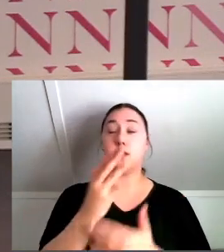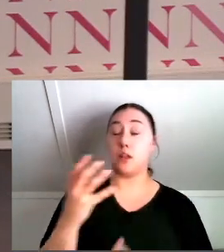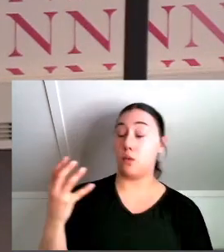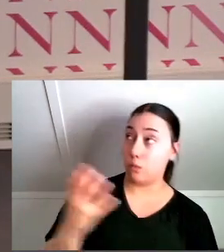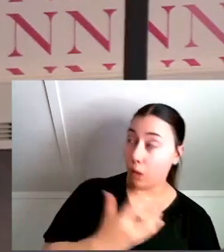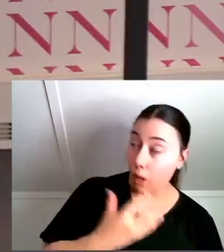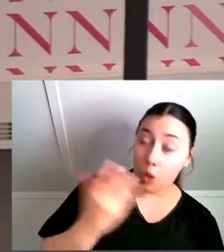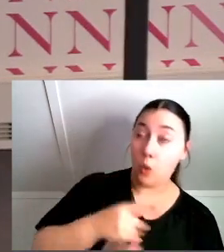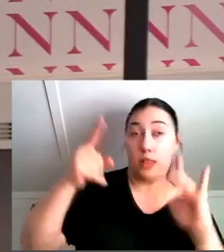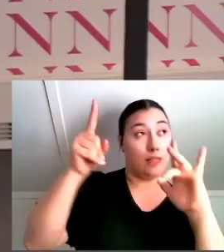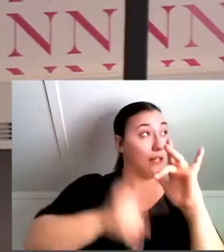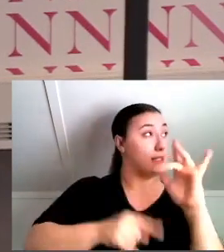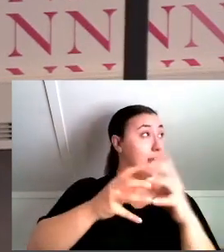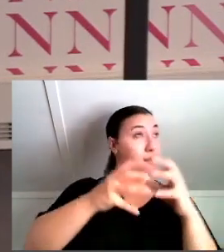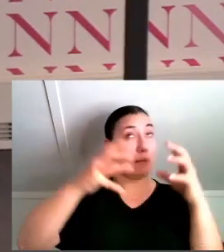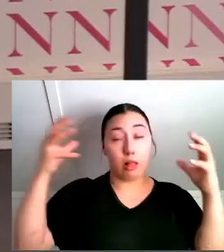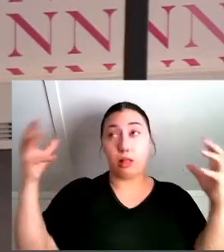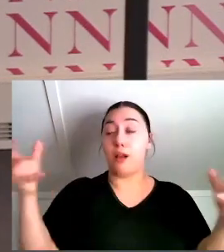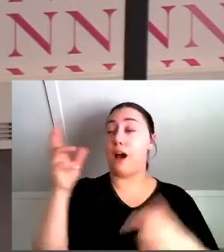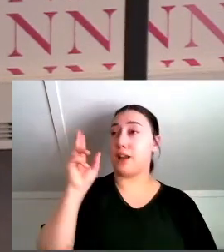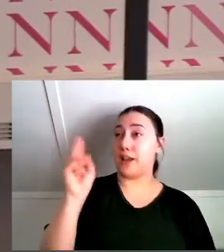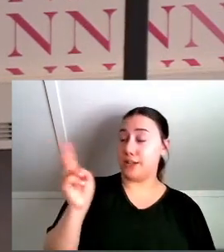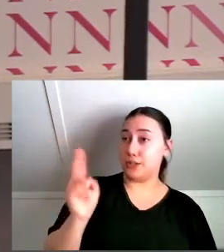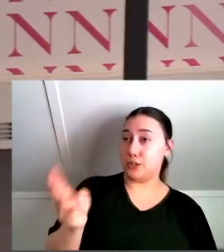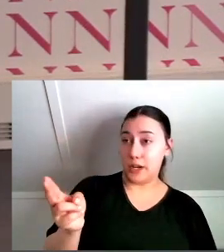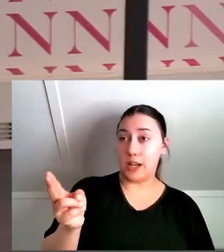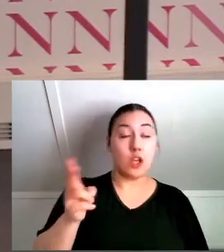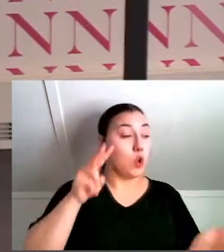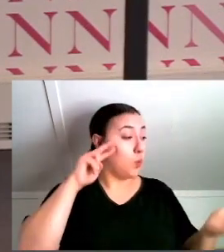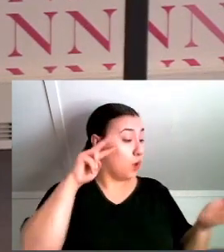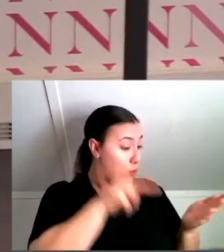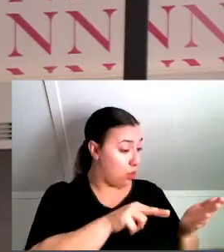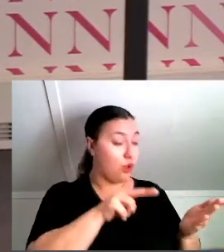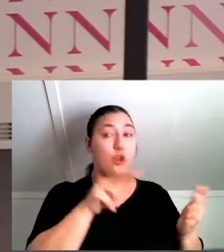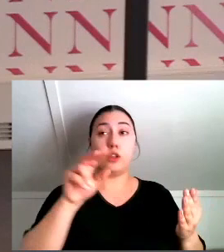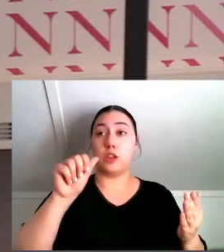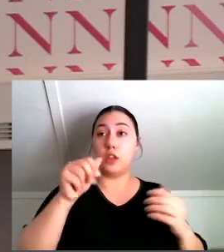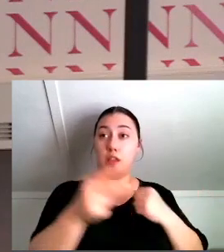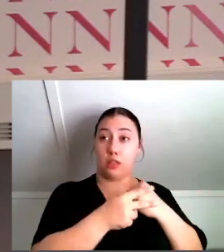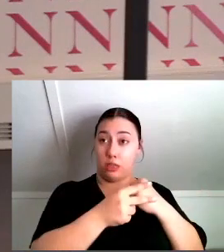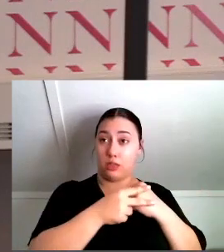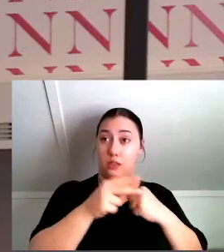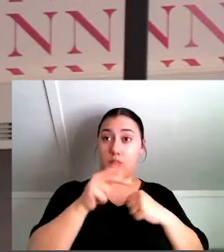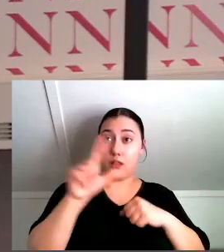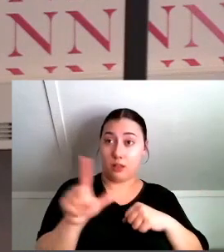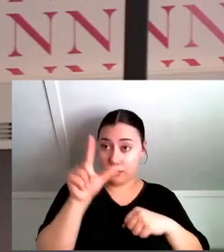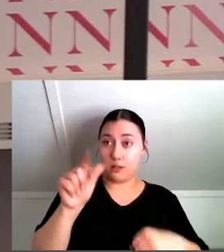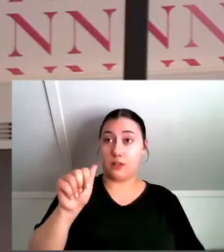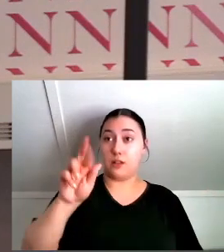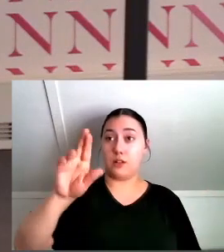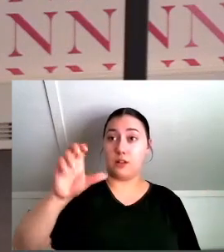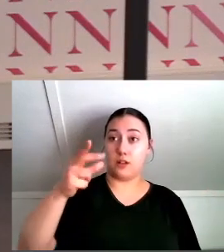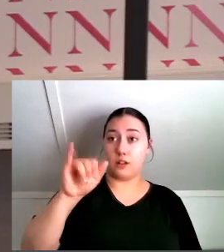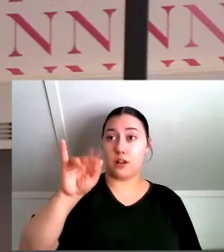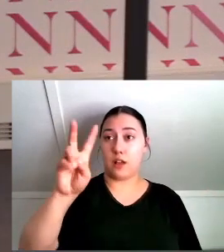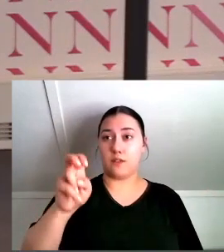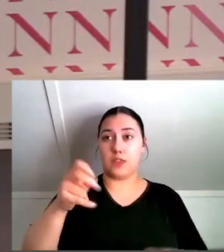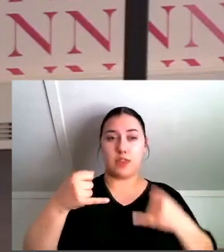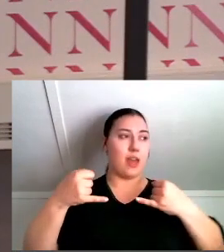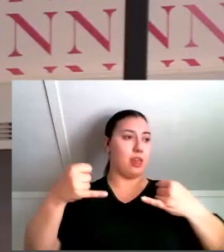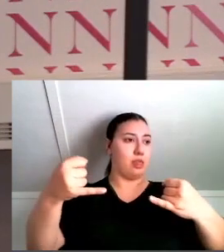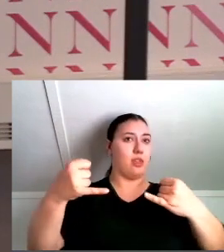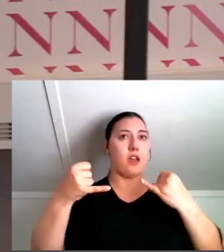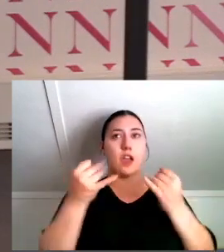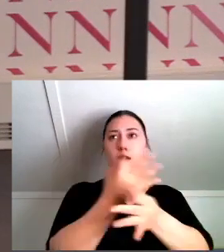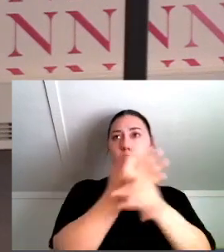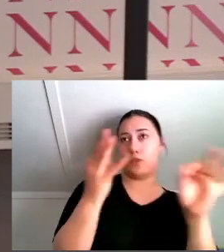the ground and you're in the archives, what you're seeing is the way that, like, that line between freedom and not free is like